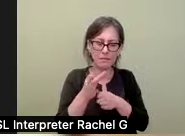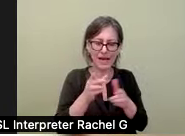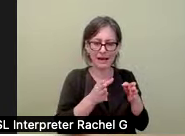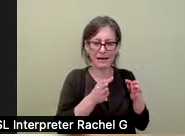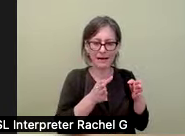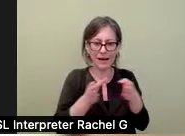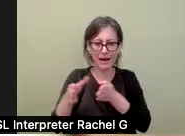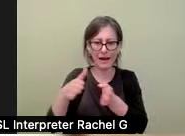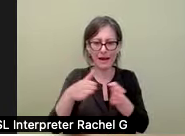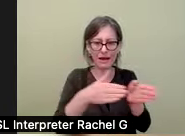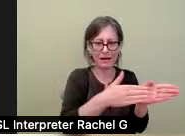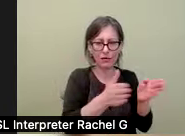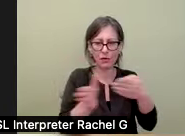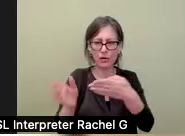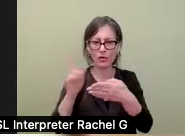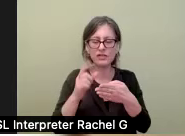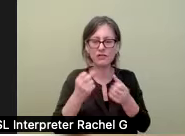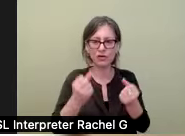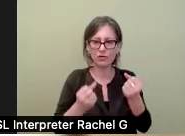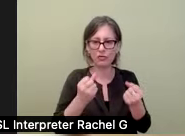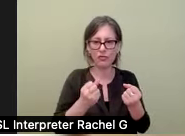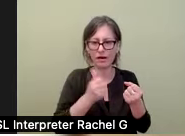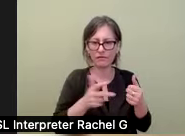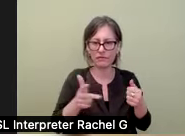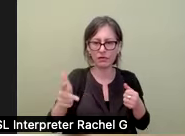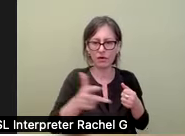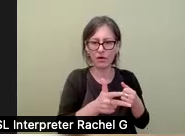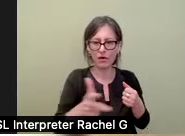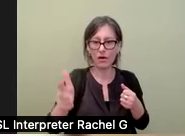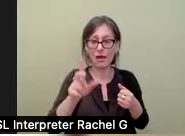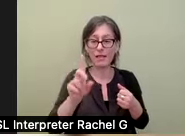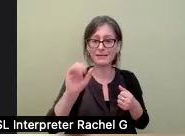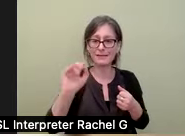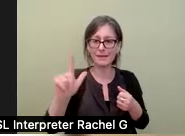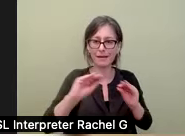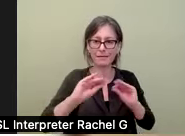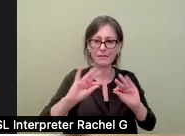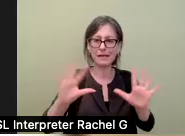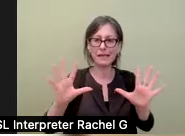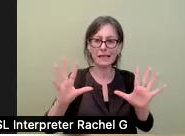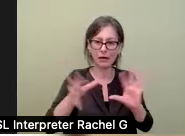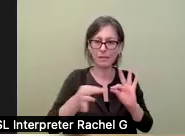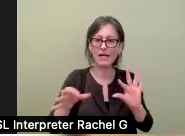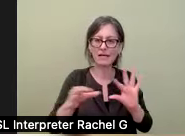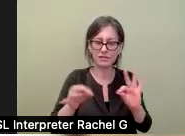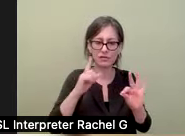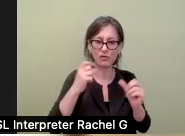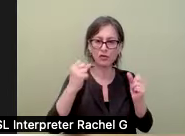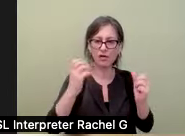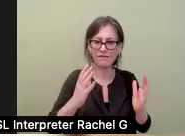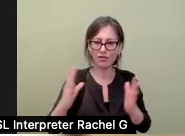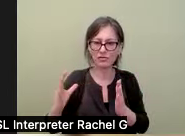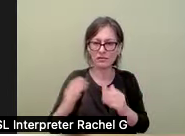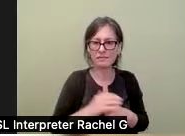vehicular traffic, and the blue line decals would provide clear messaging to motorists. Next slide, please.